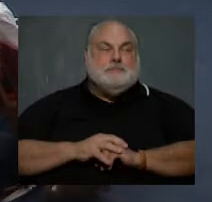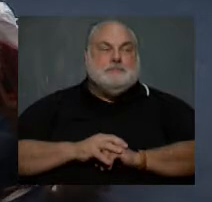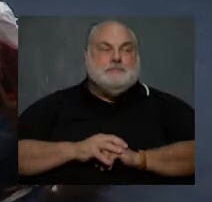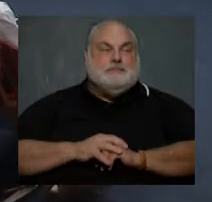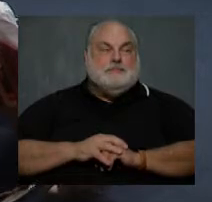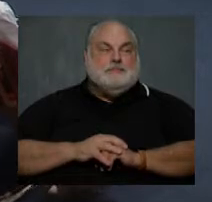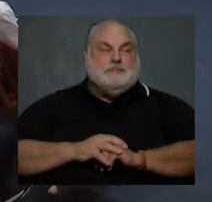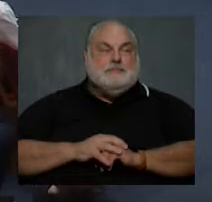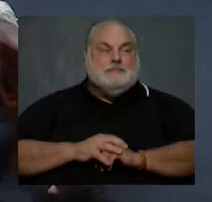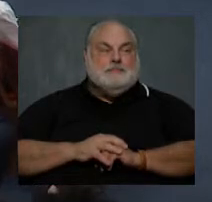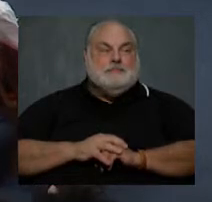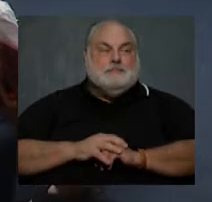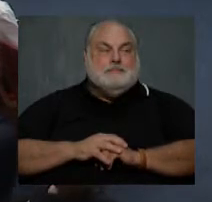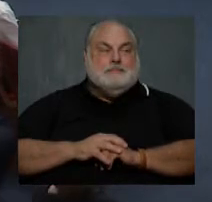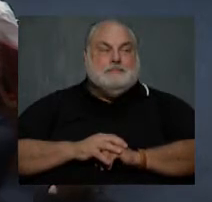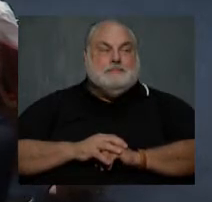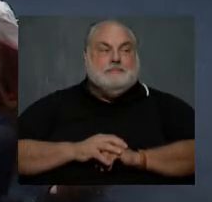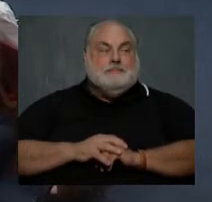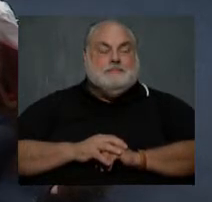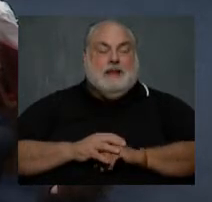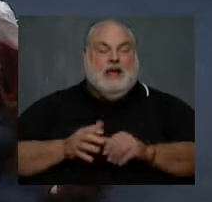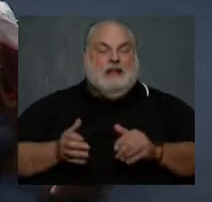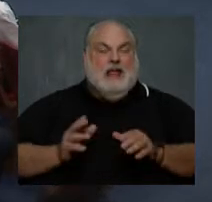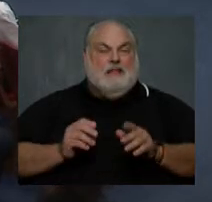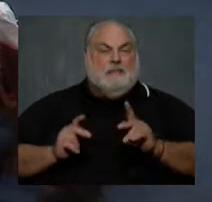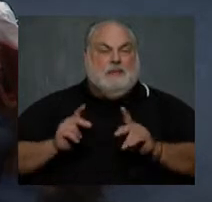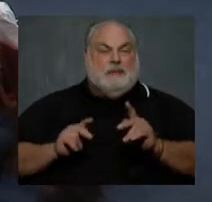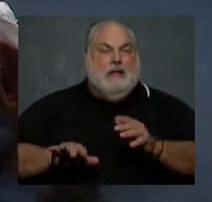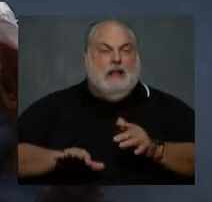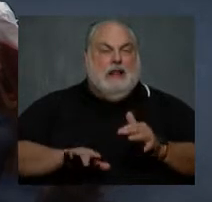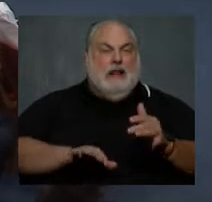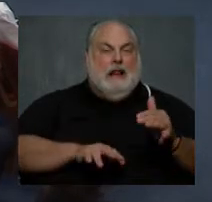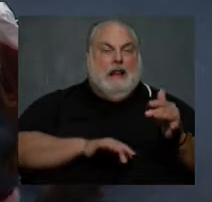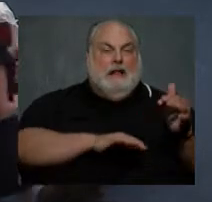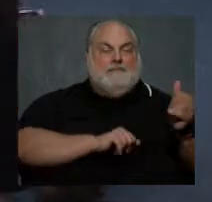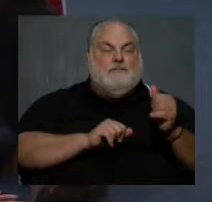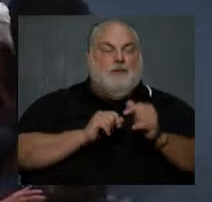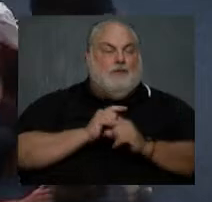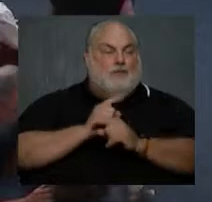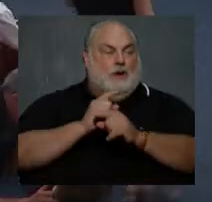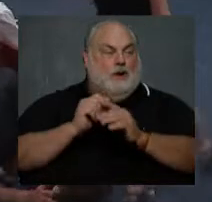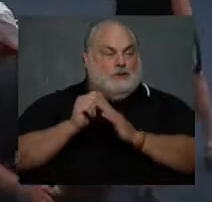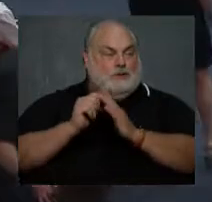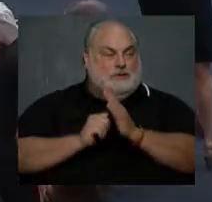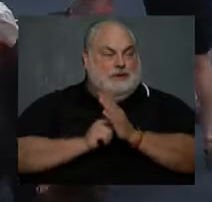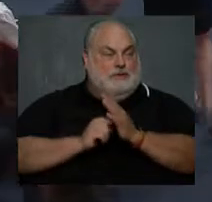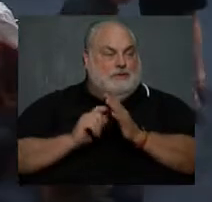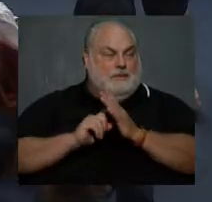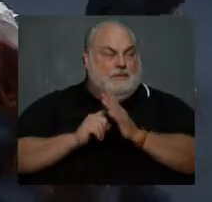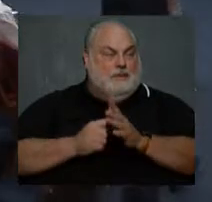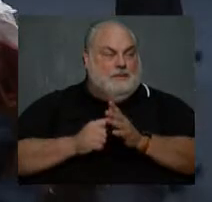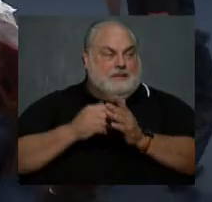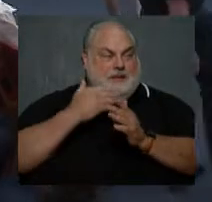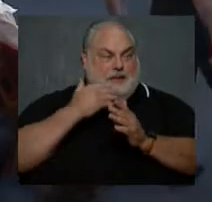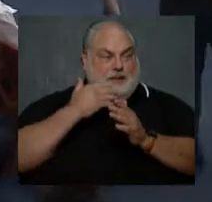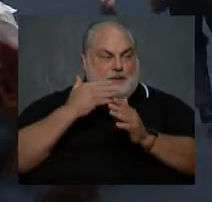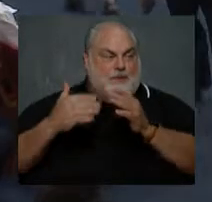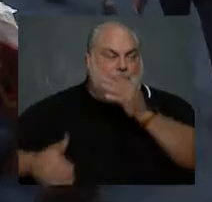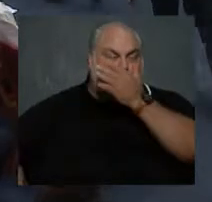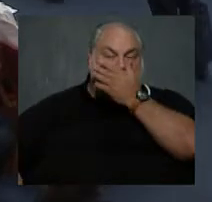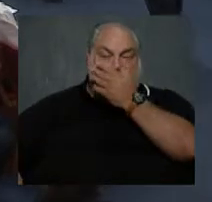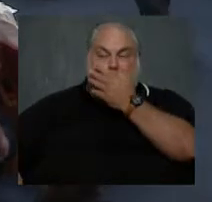So we'll take just a minute to clear, and then we'll get started on our regular agenda. Thank you.